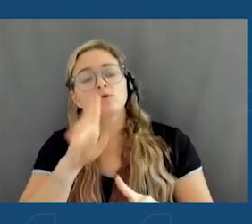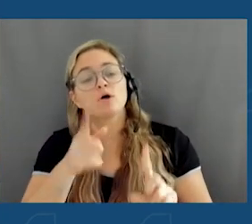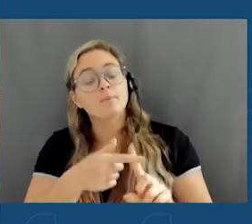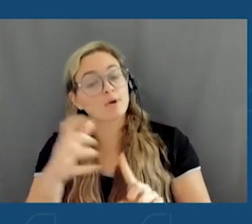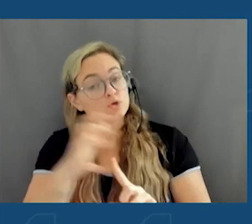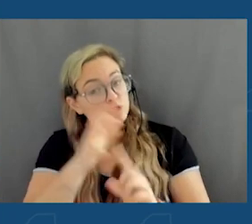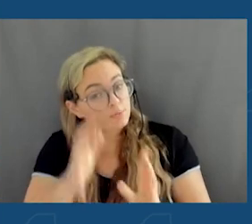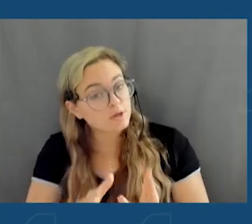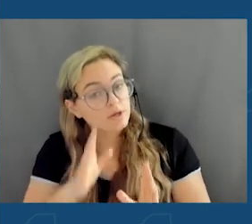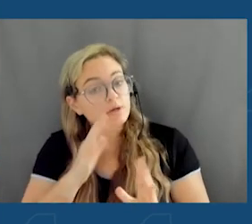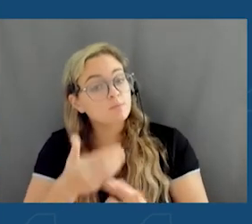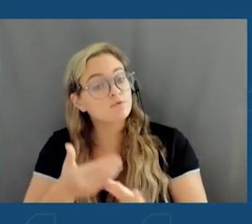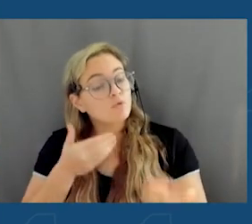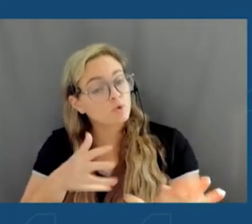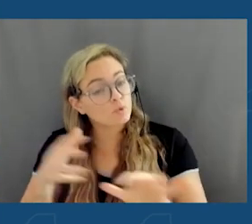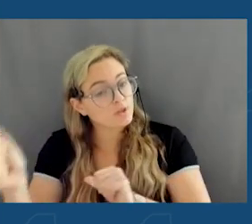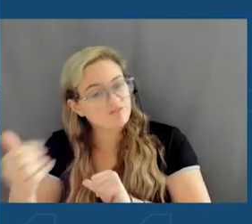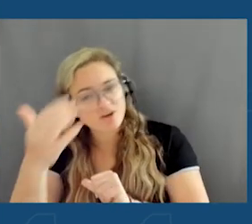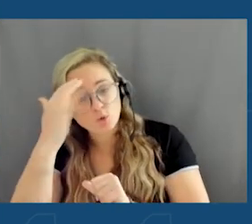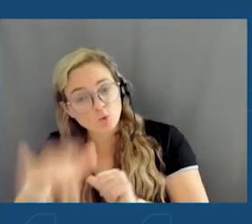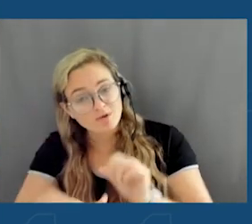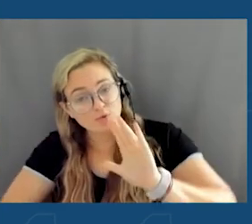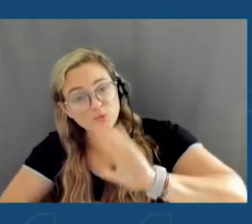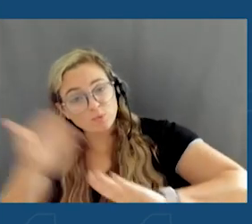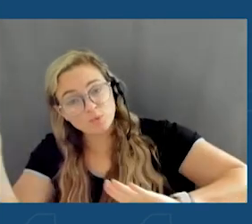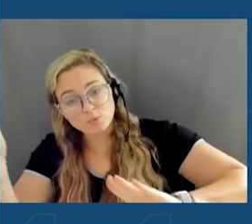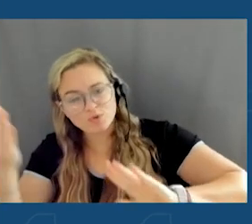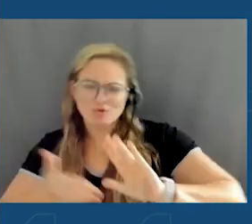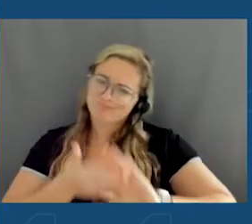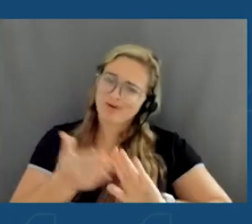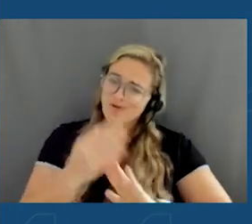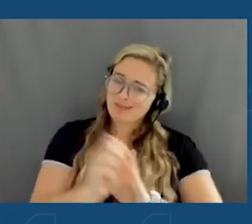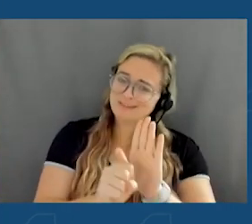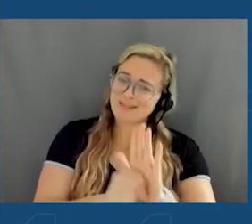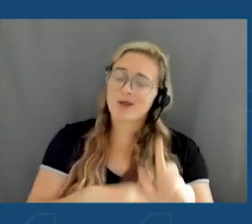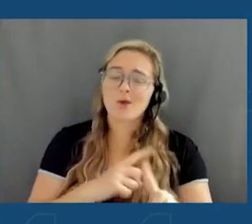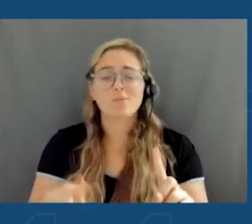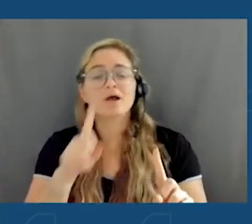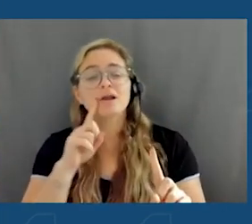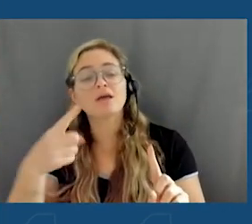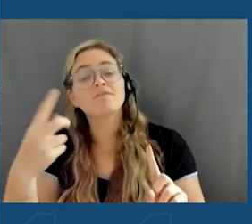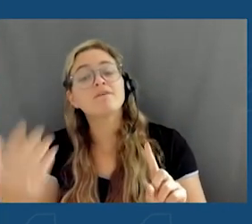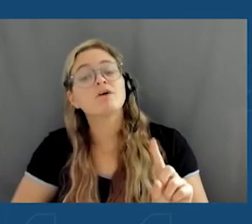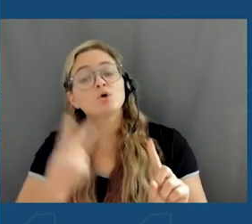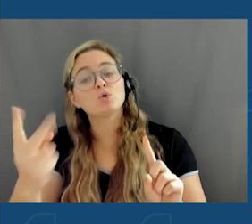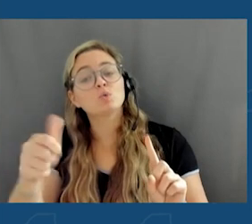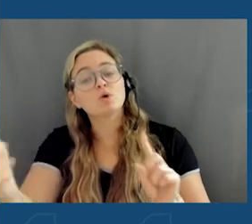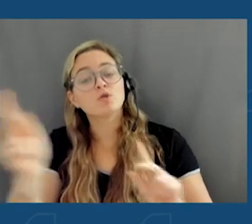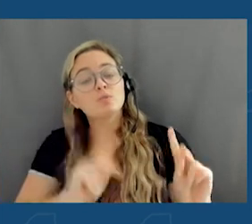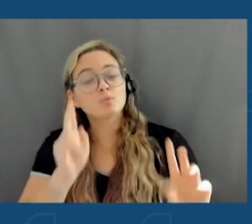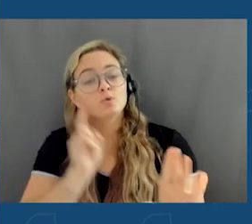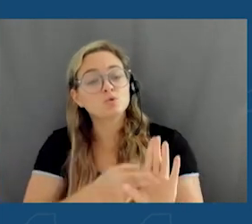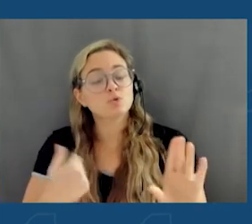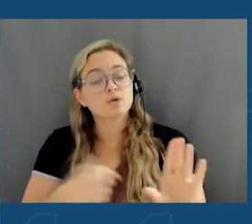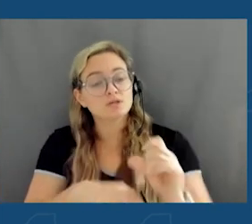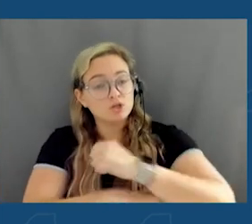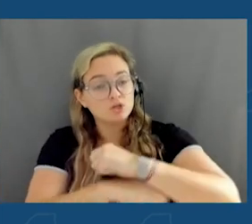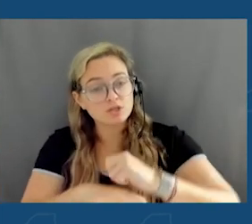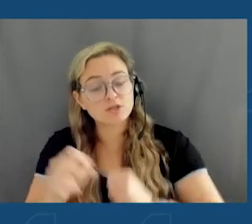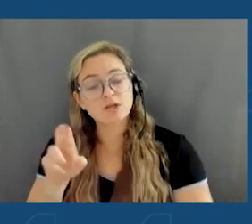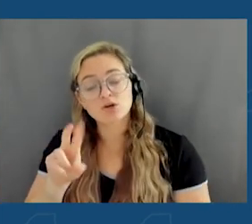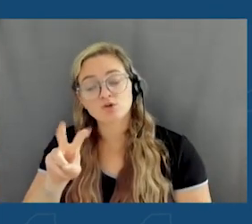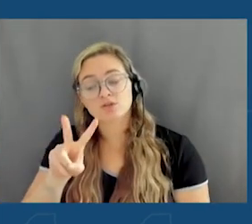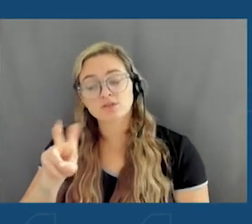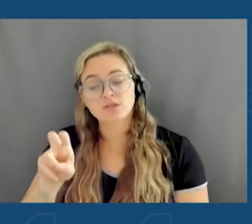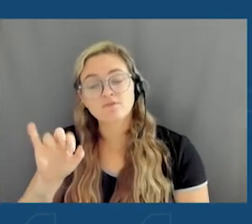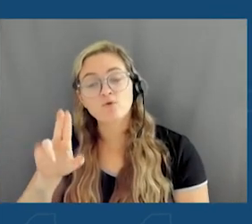champions, before you head out, because I know you have to run a state, if I can invite two other champions to join us on stage, Dr. Steve